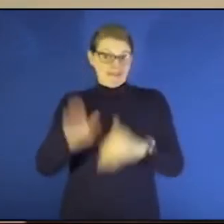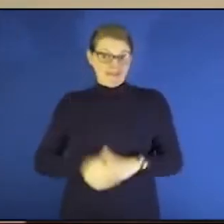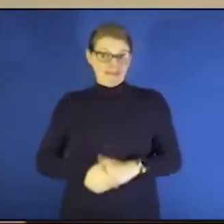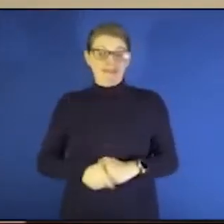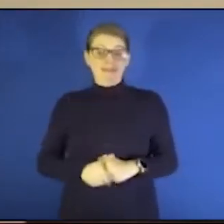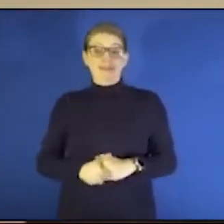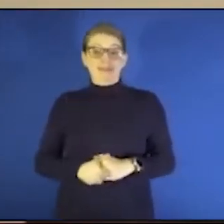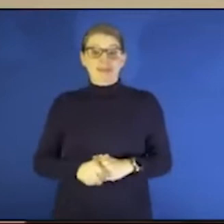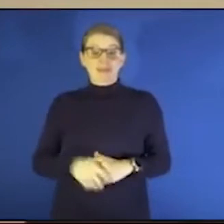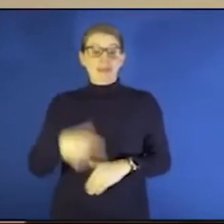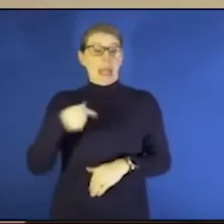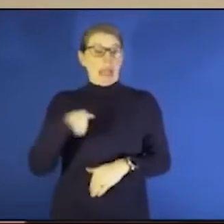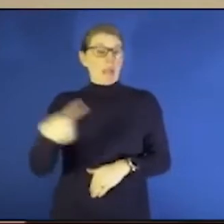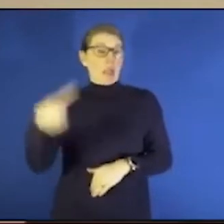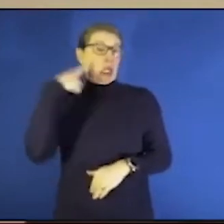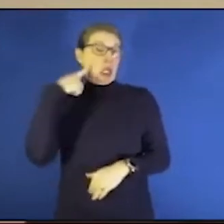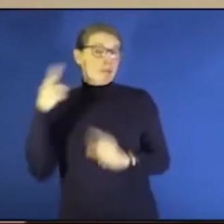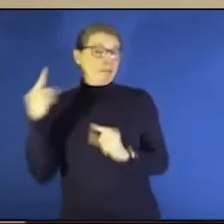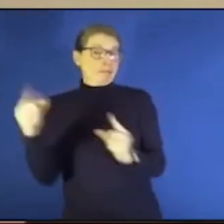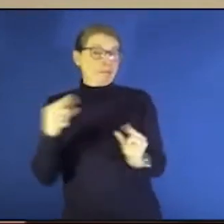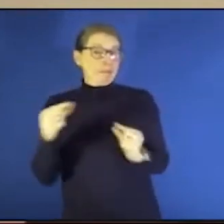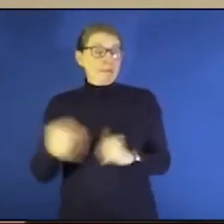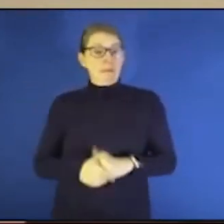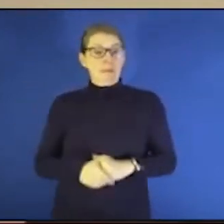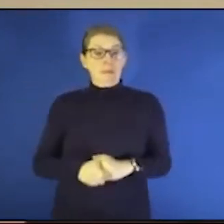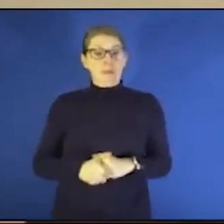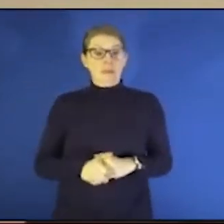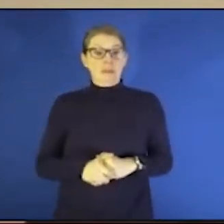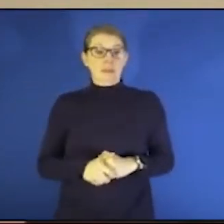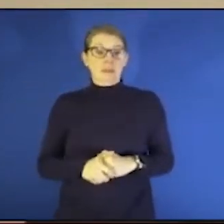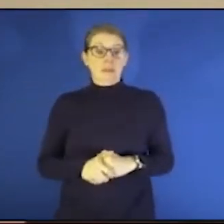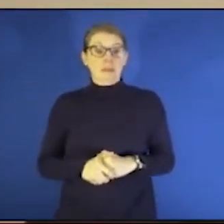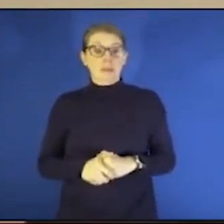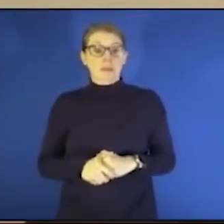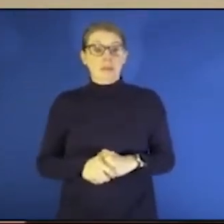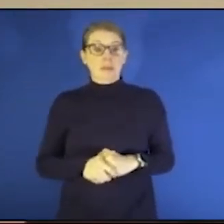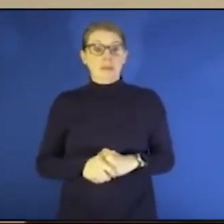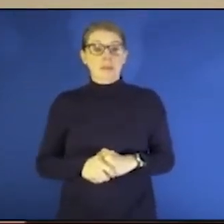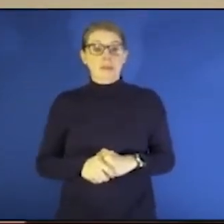I have heard, and I do an afternoon week of telehealth.